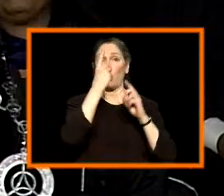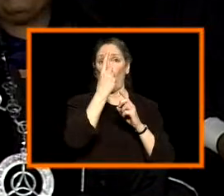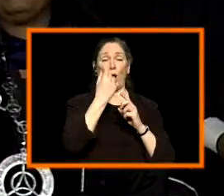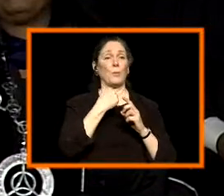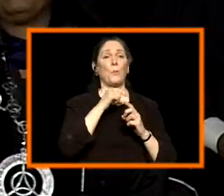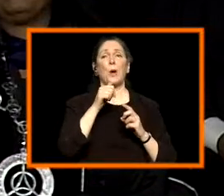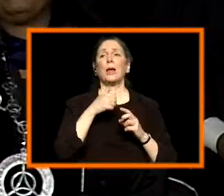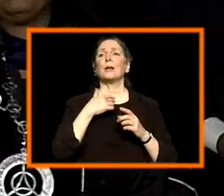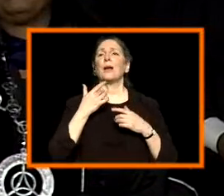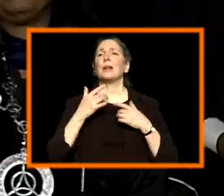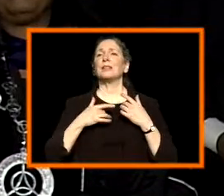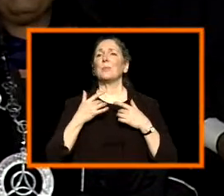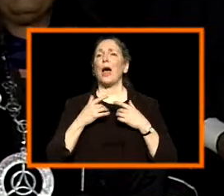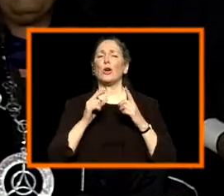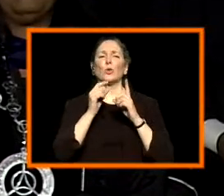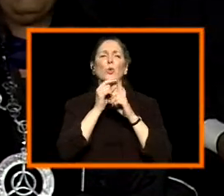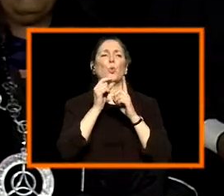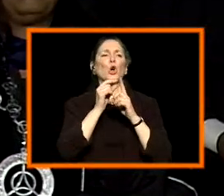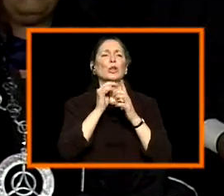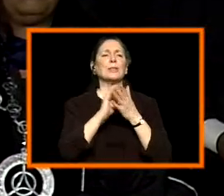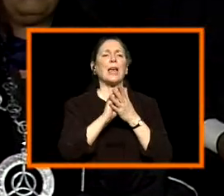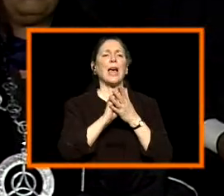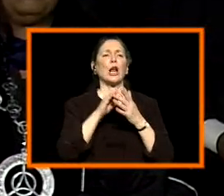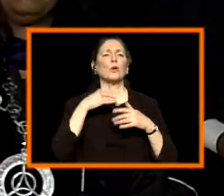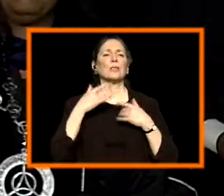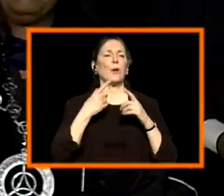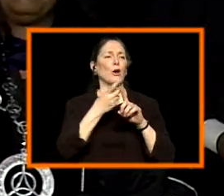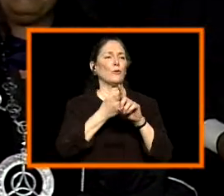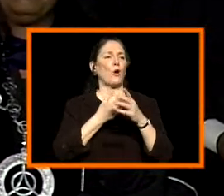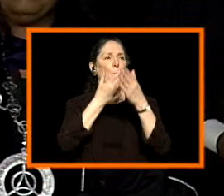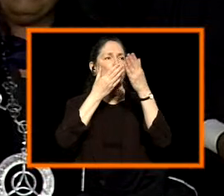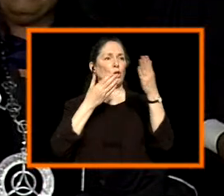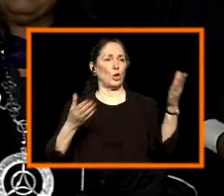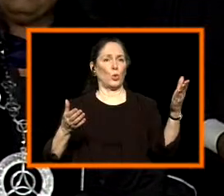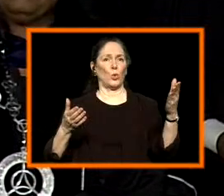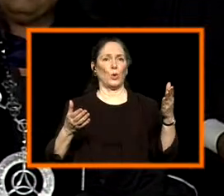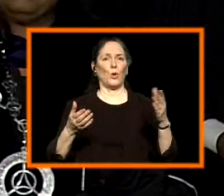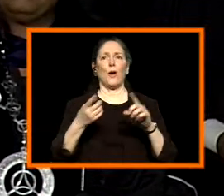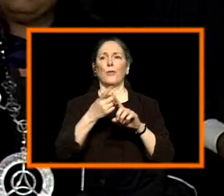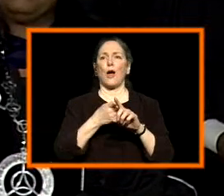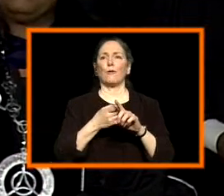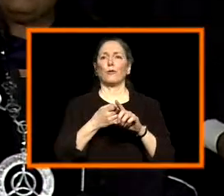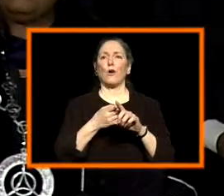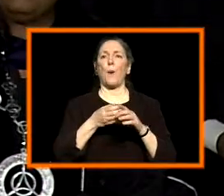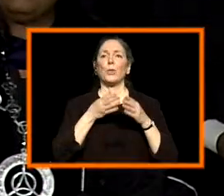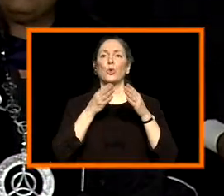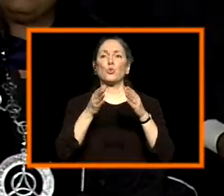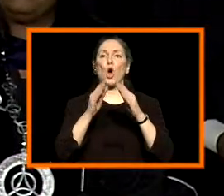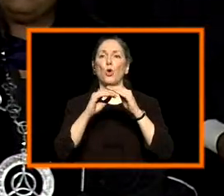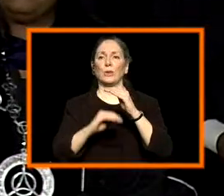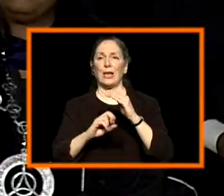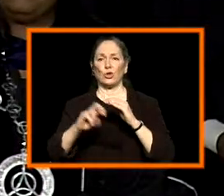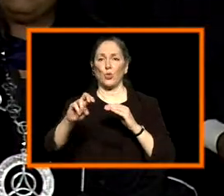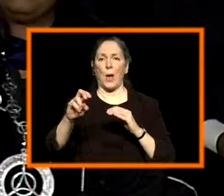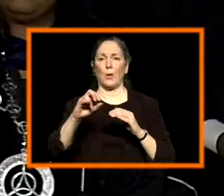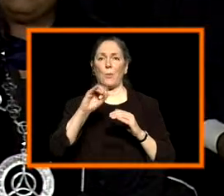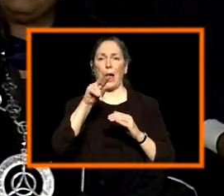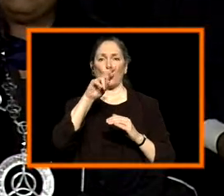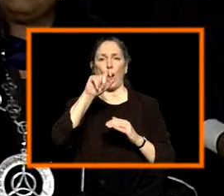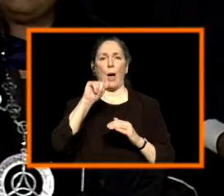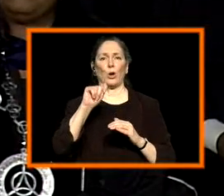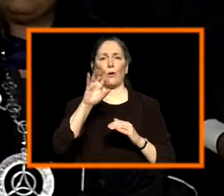as I had intended, but simply words that are inspired by you. They are from The Road Less Traveled by Robert